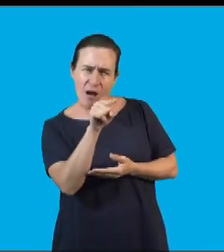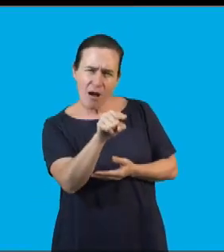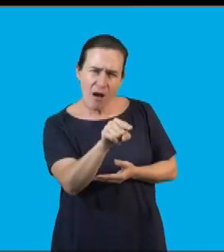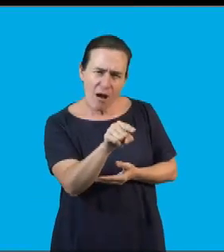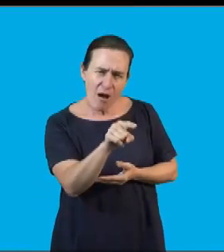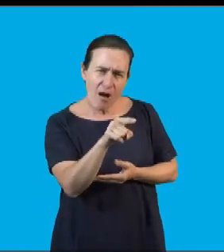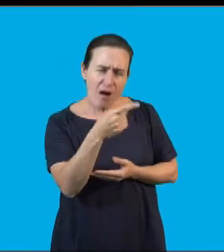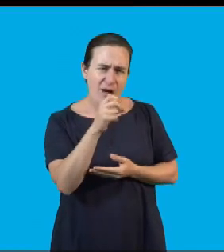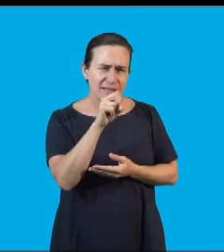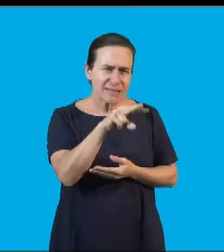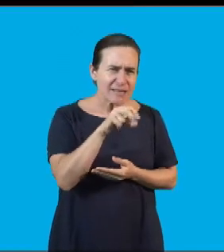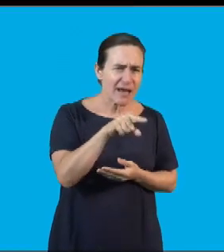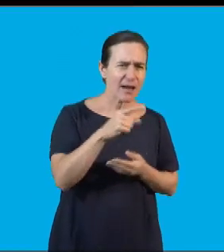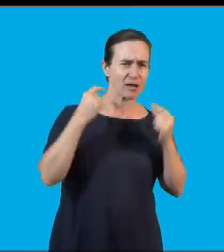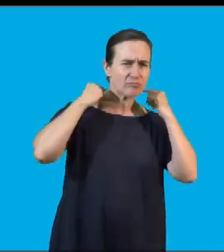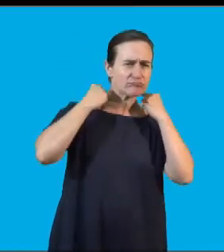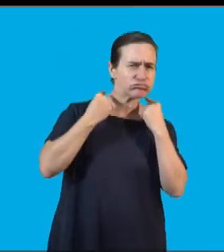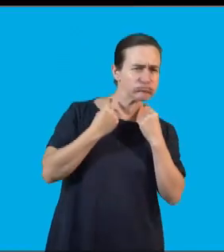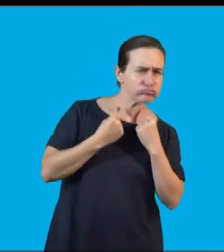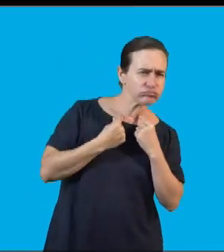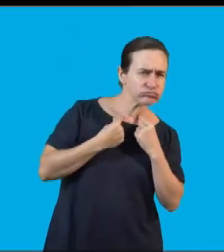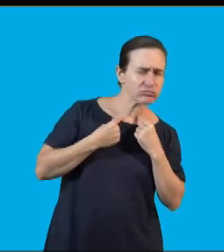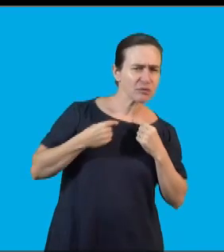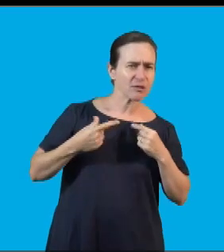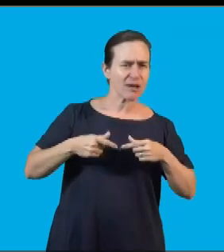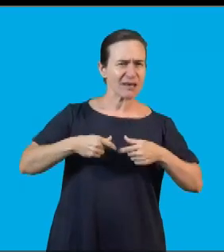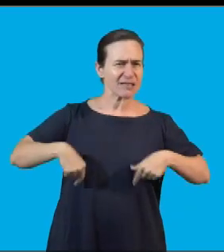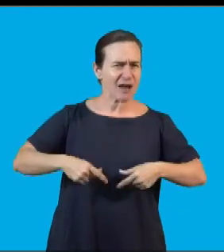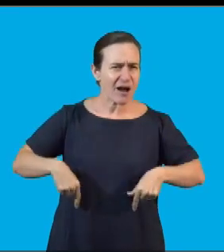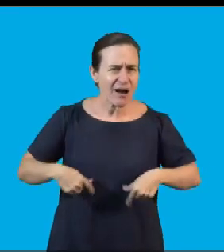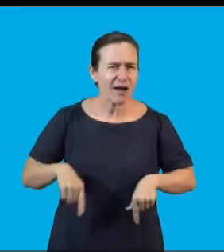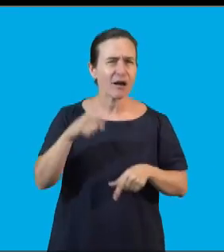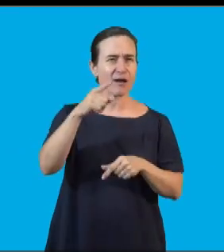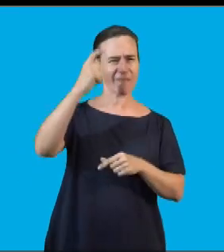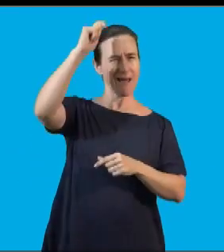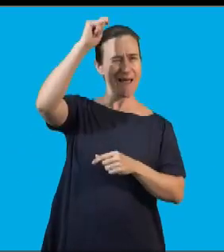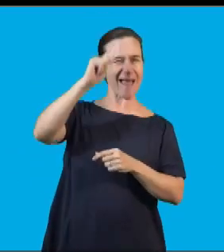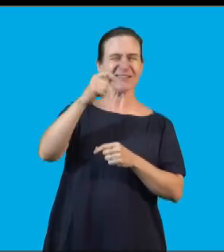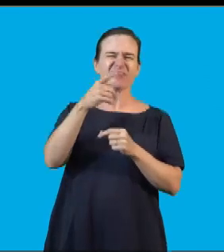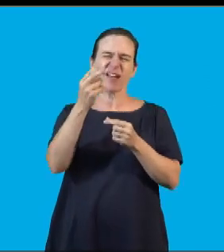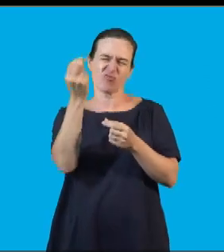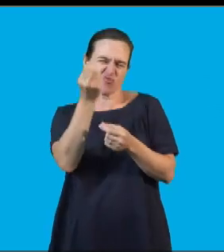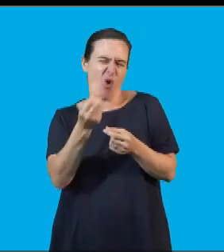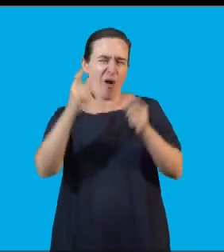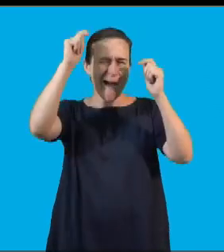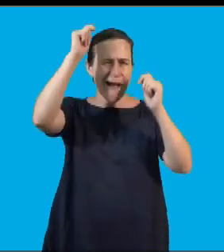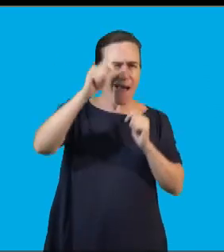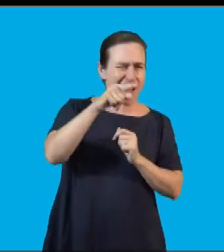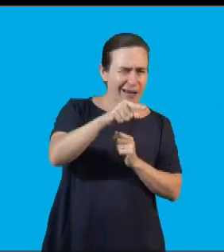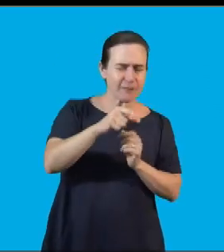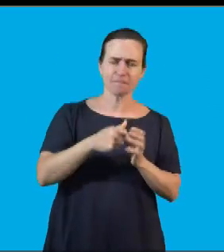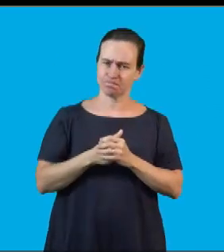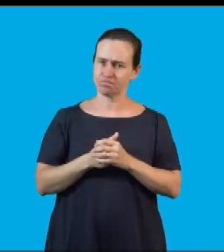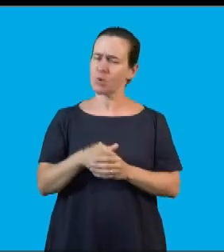pictures of animals. If you can see, there's a snake around her neck and a tiger. She's wearing an imaginary hat, these